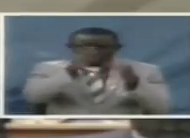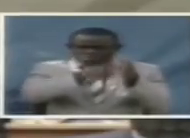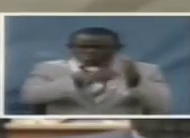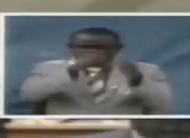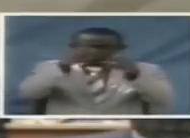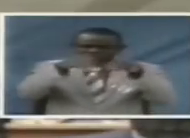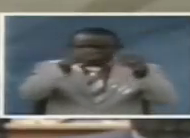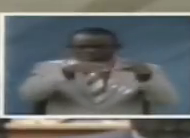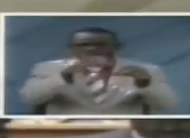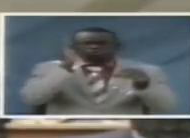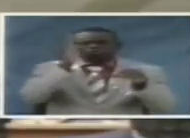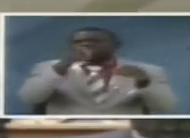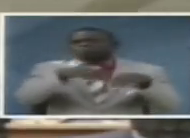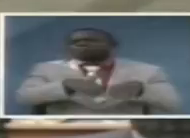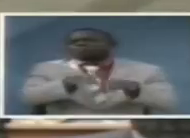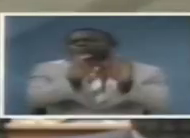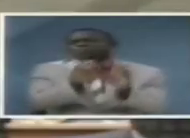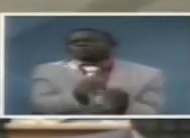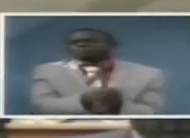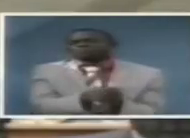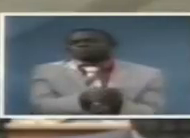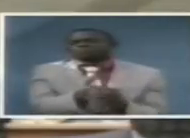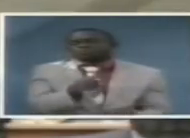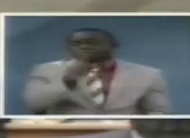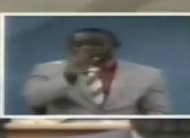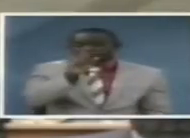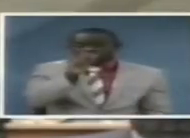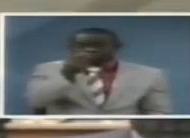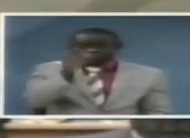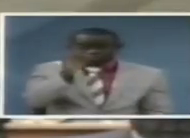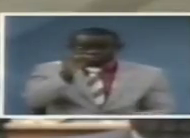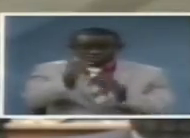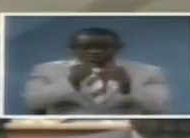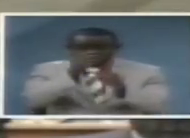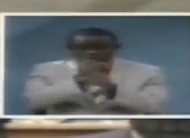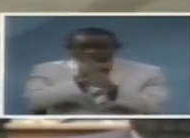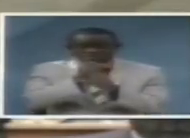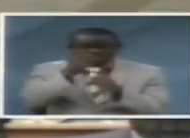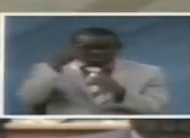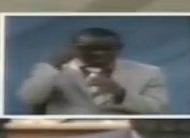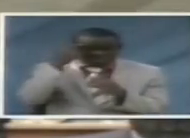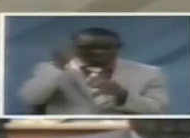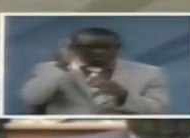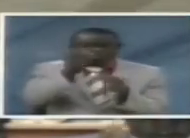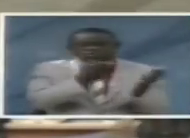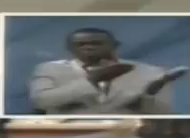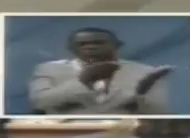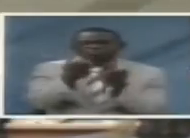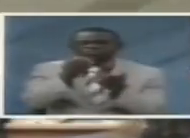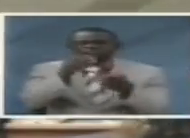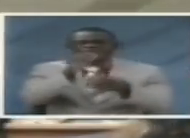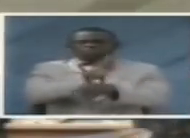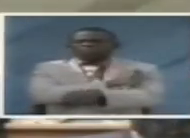Speaker, in 2018, government will bring to this August House the Energy Regulatory